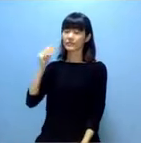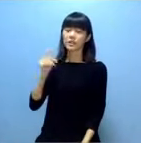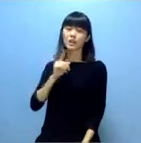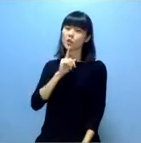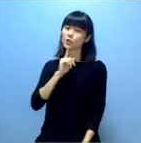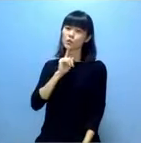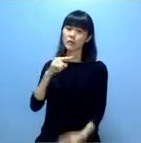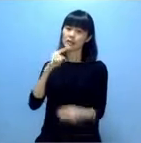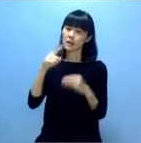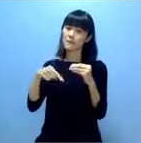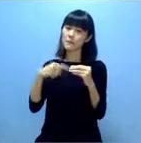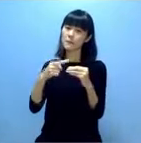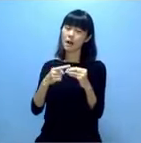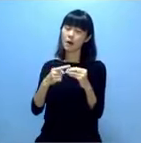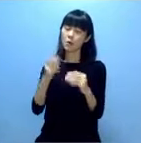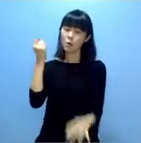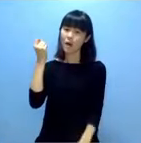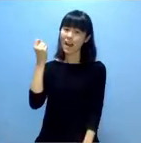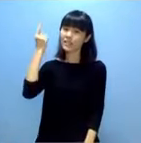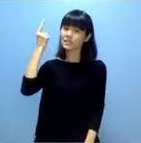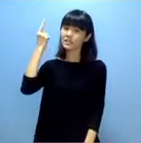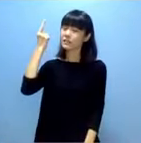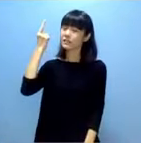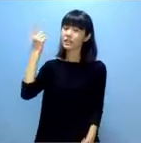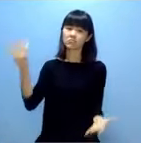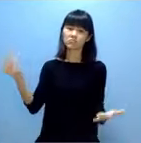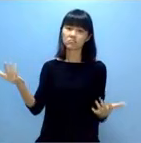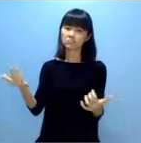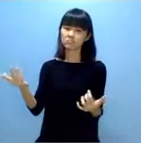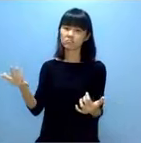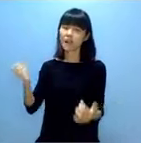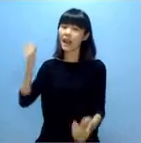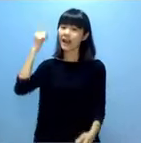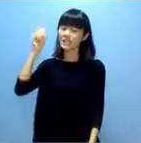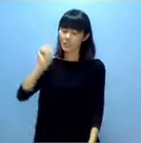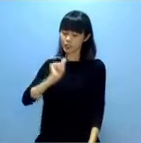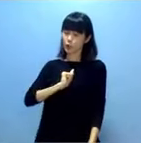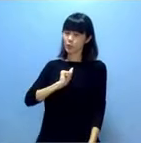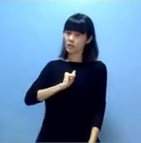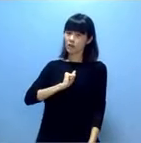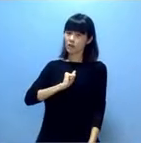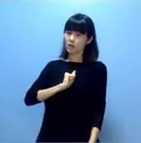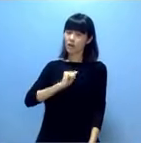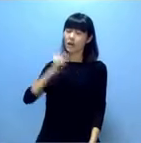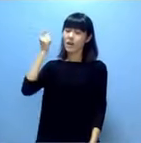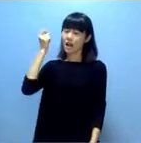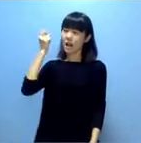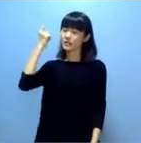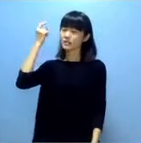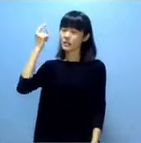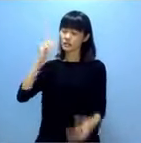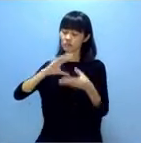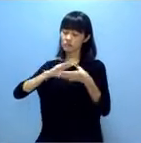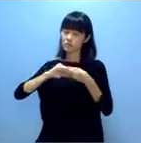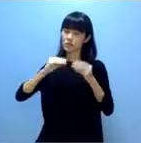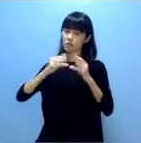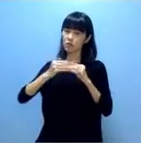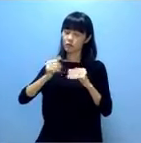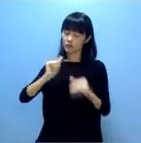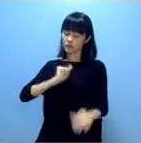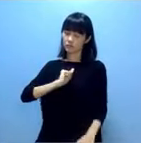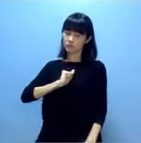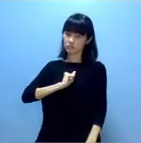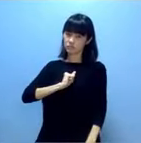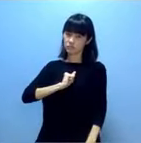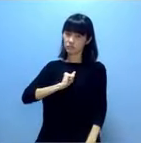about understanding yourself and the narratives that you have of